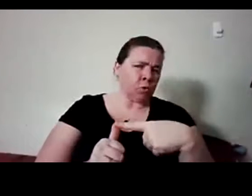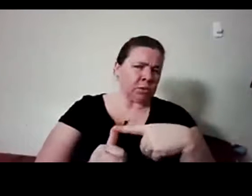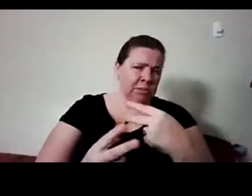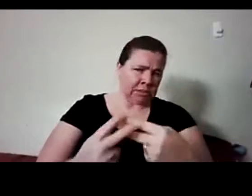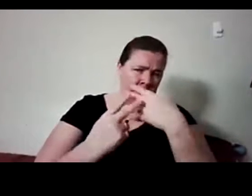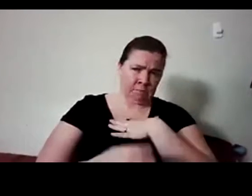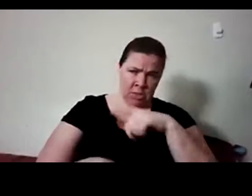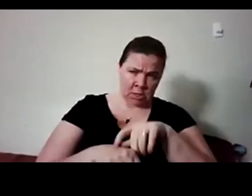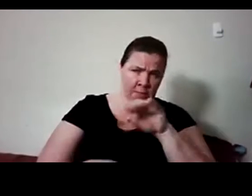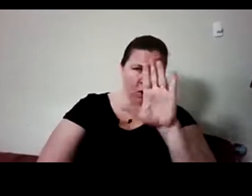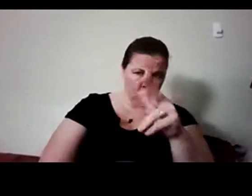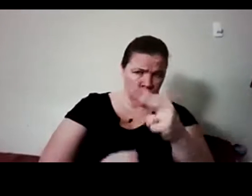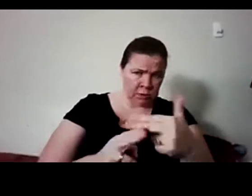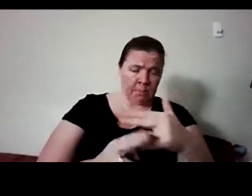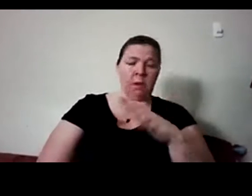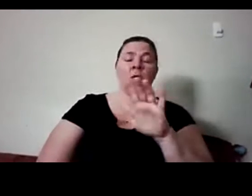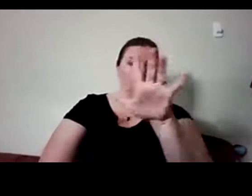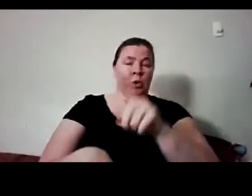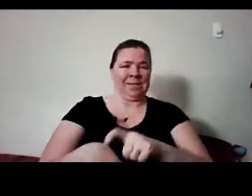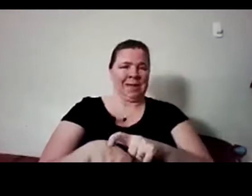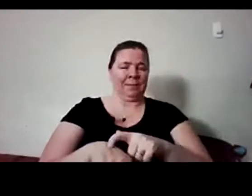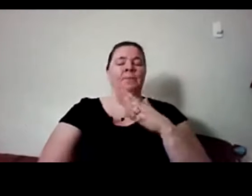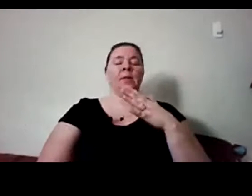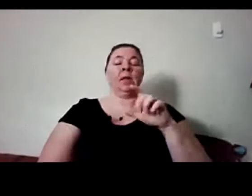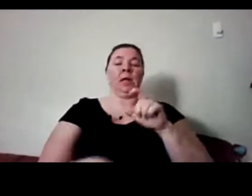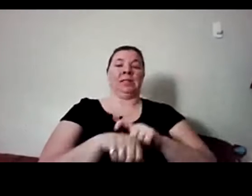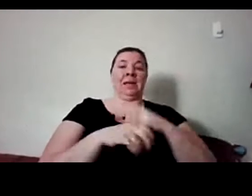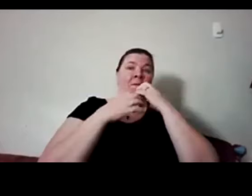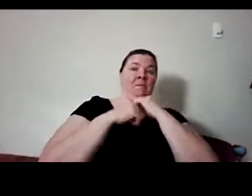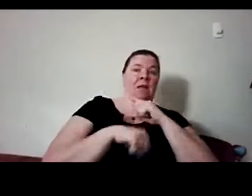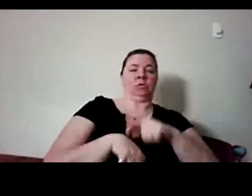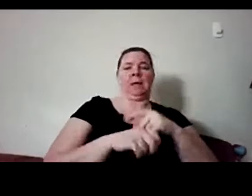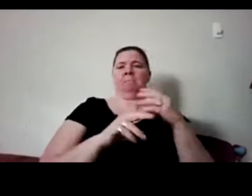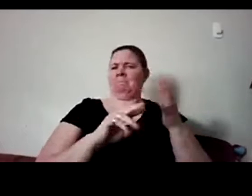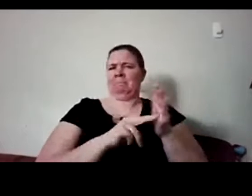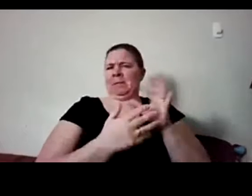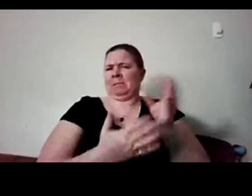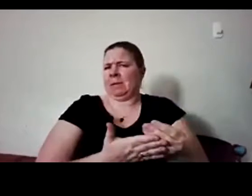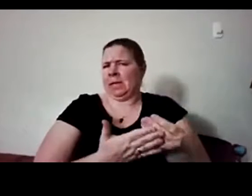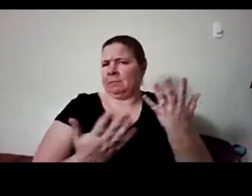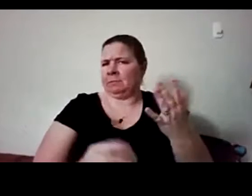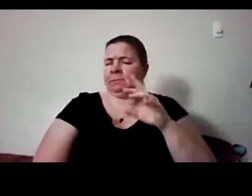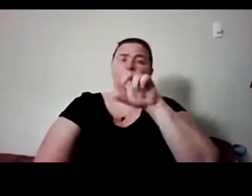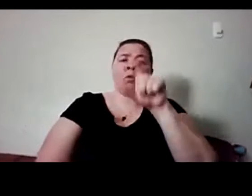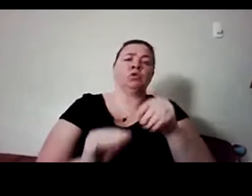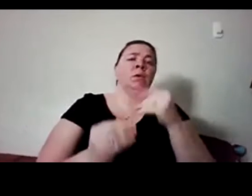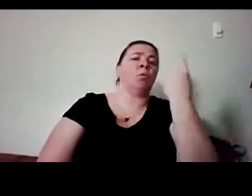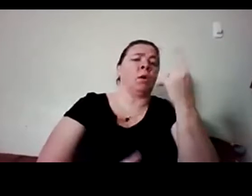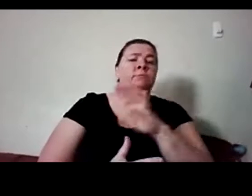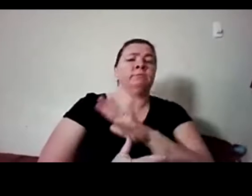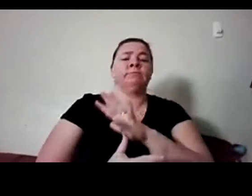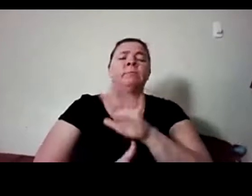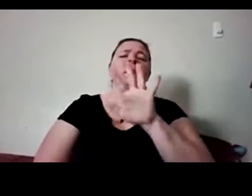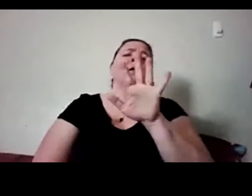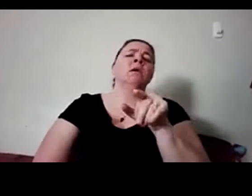your time, right? Time is valuable, time is money. Question number 1, this opportunity that you're about to present to